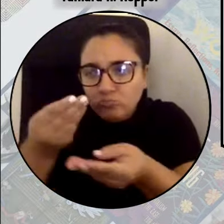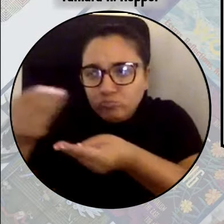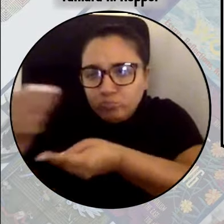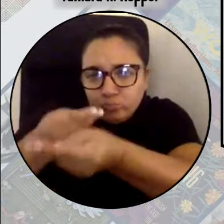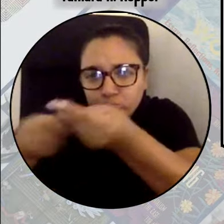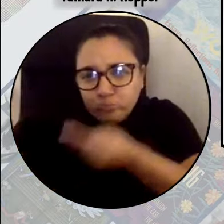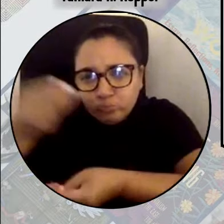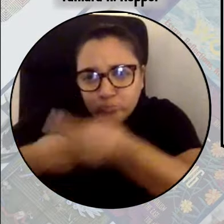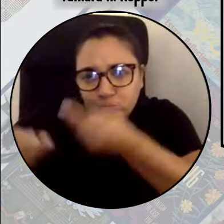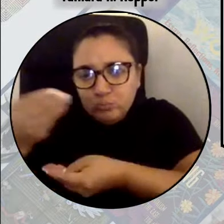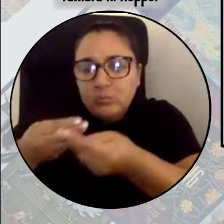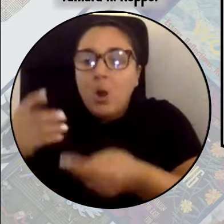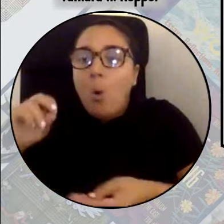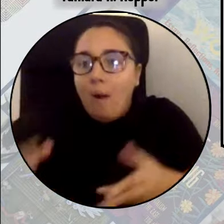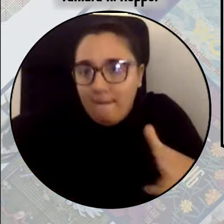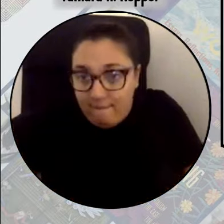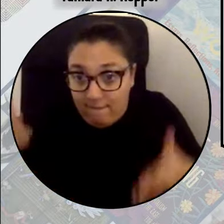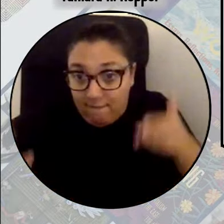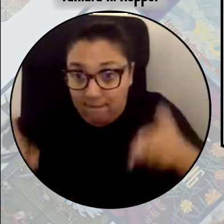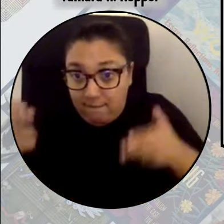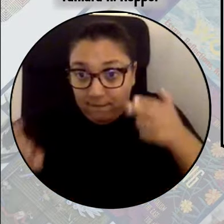some pretty heavy kind of, you know,